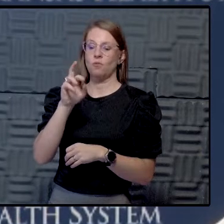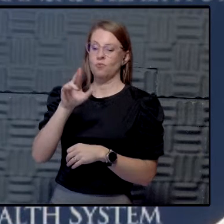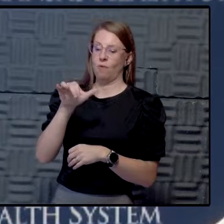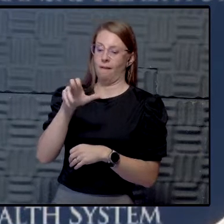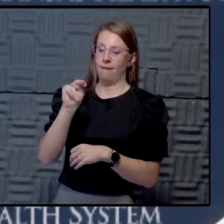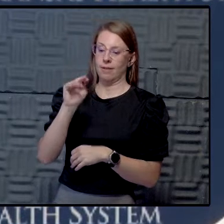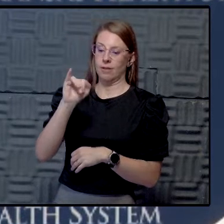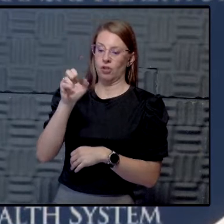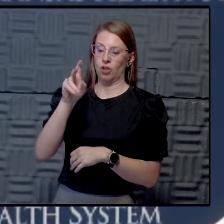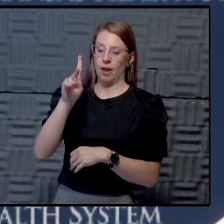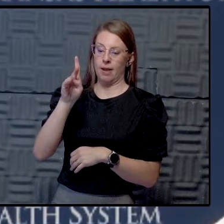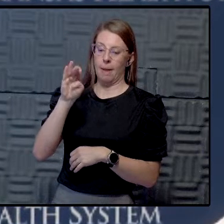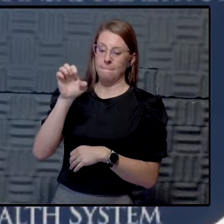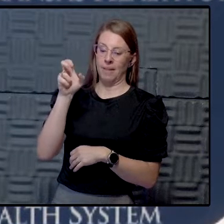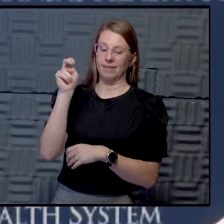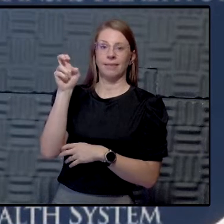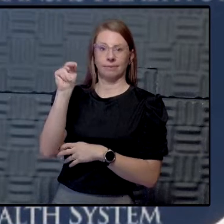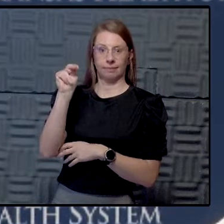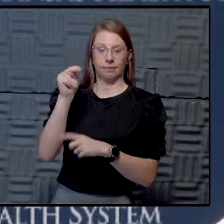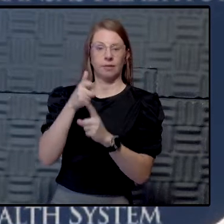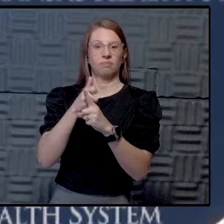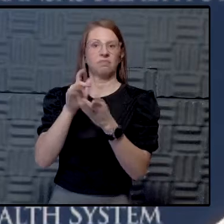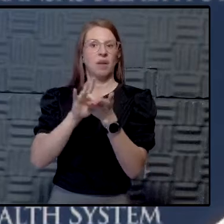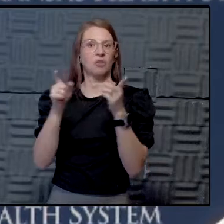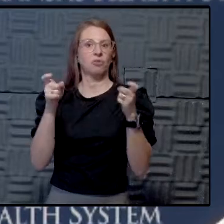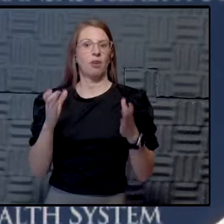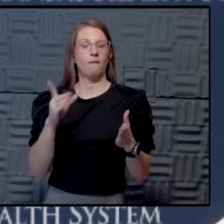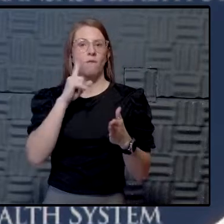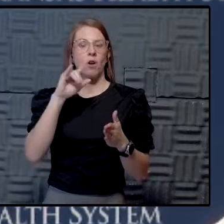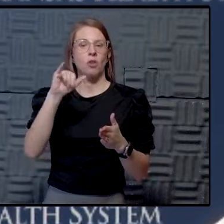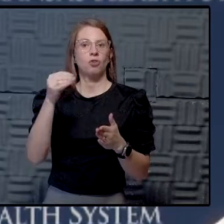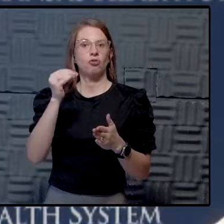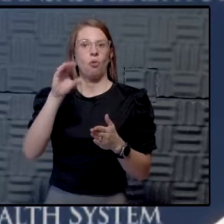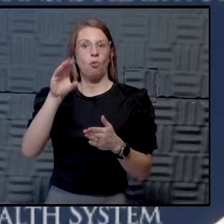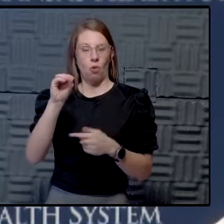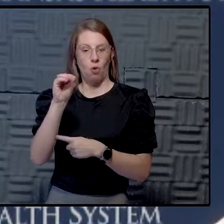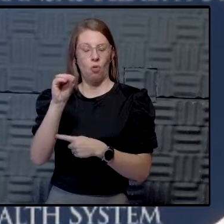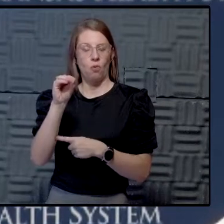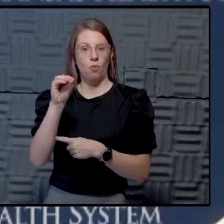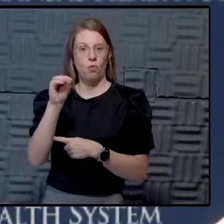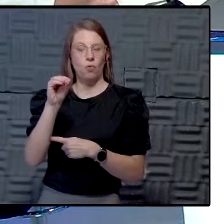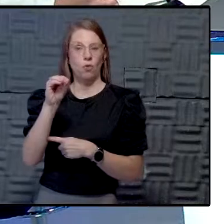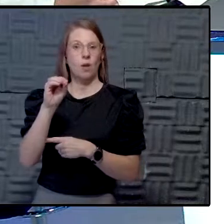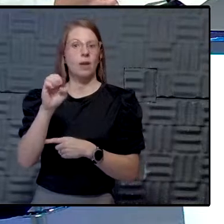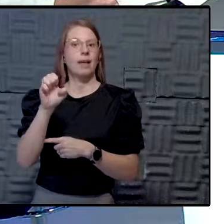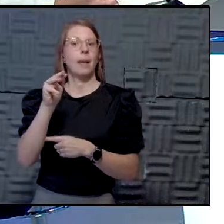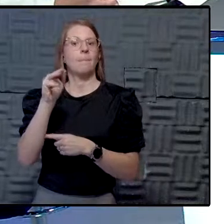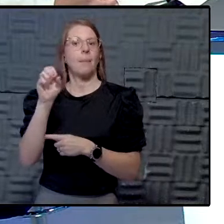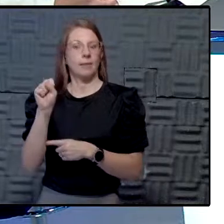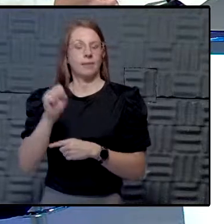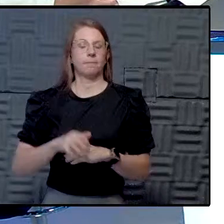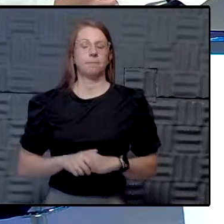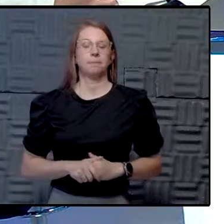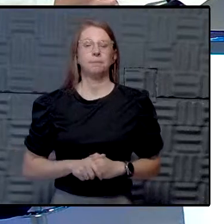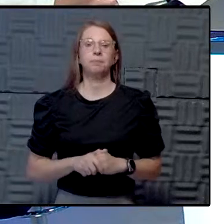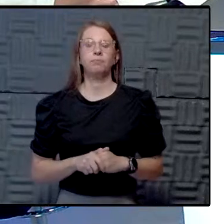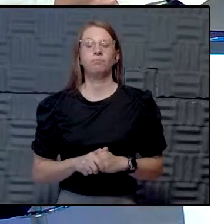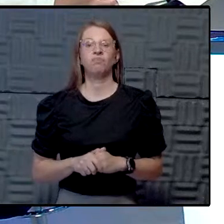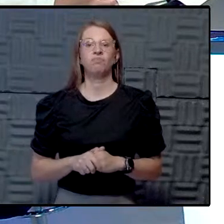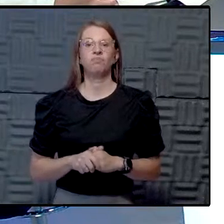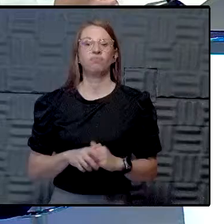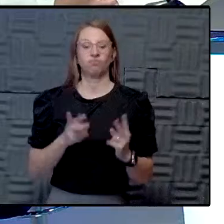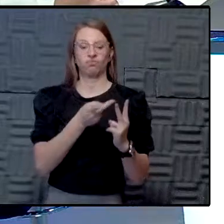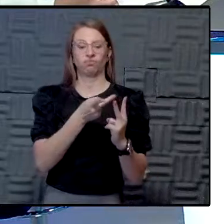EMS Physician Advisor to the Health System and Medical Director of the Johnson County Emergency Medical Services. We're going to get to